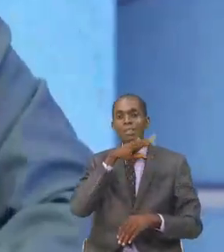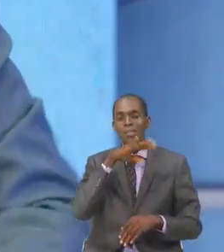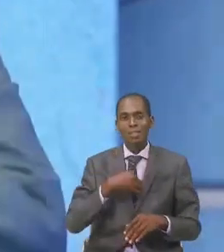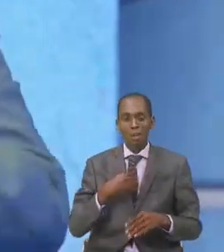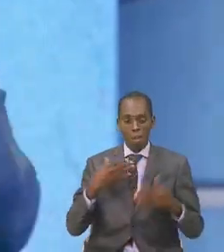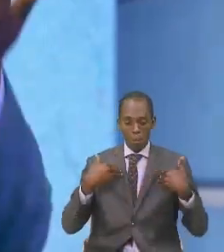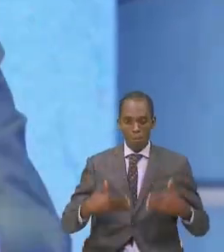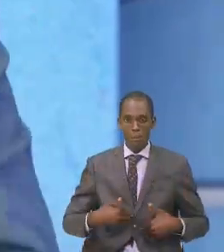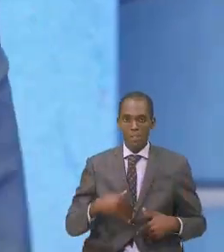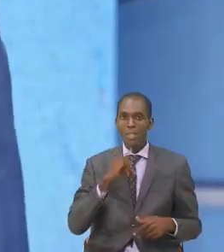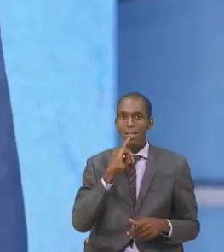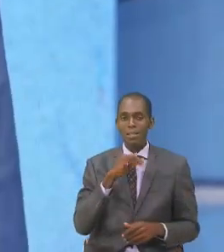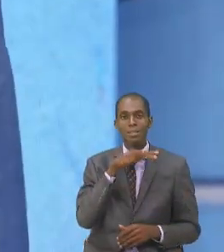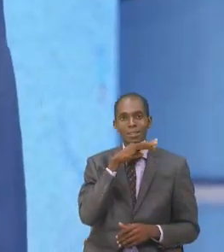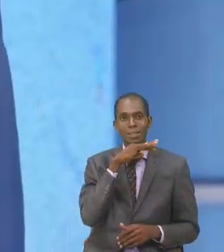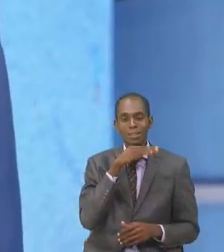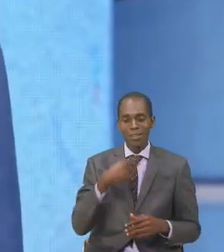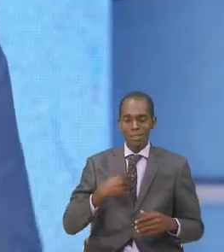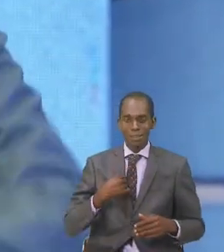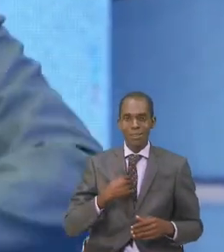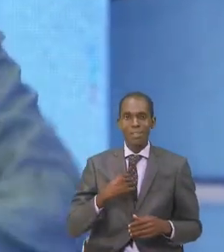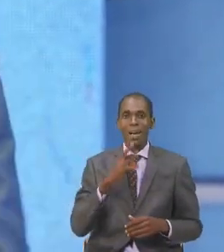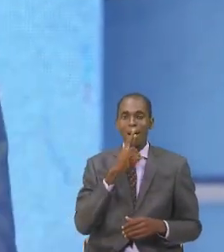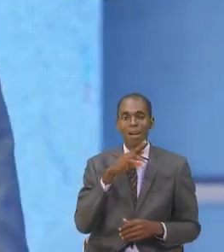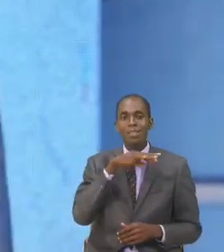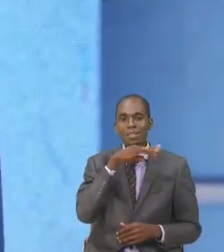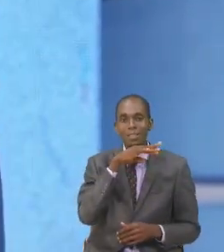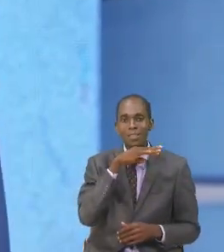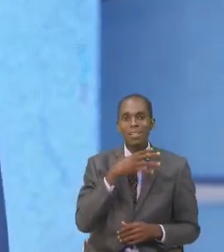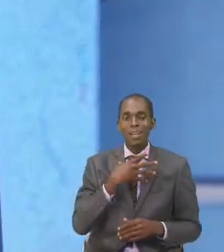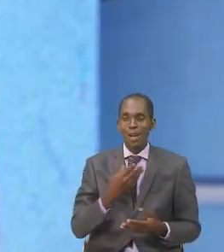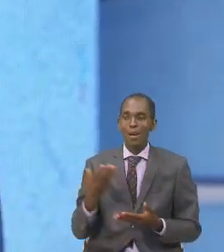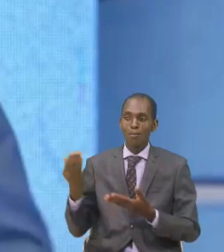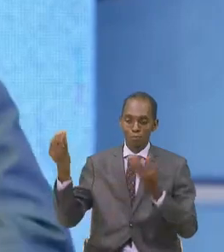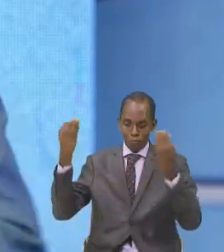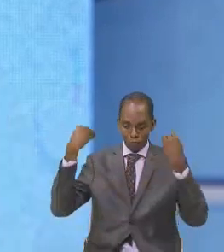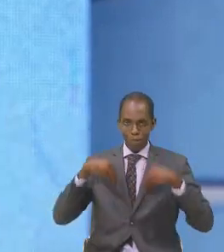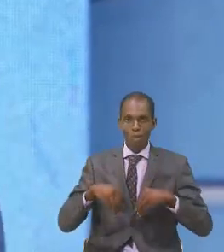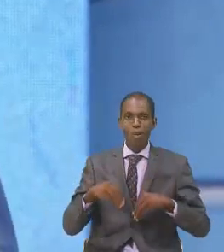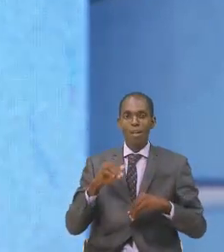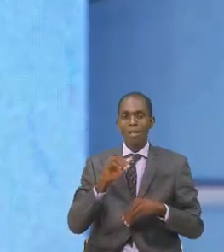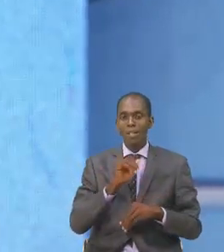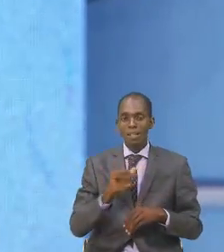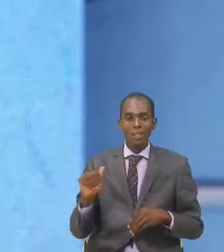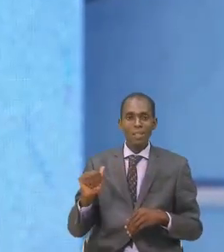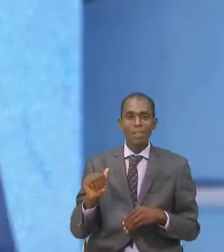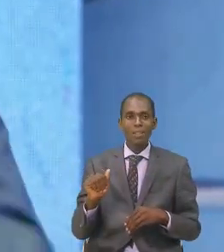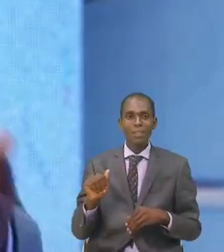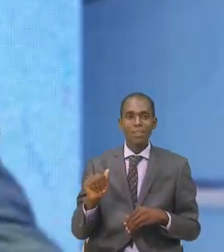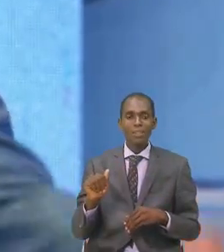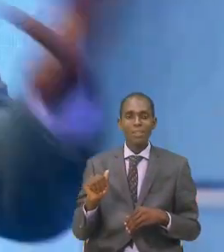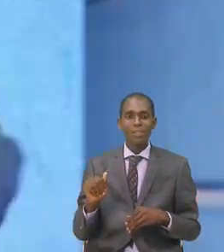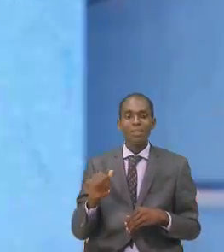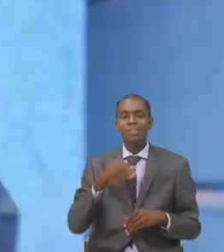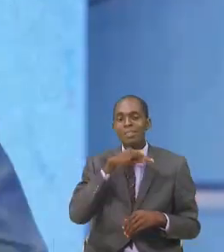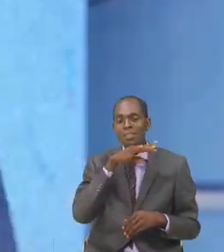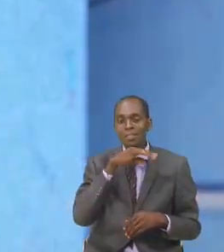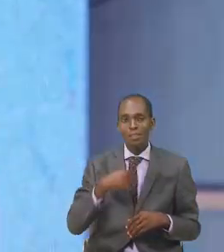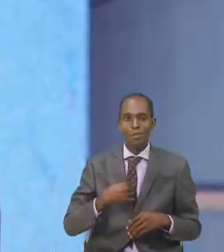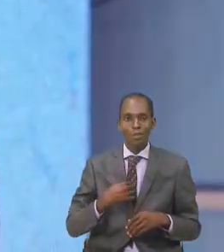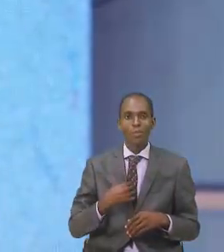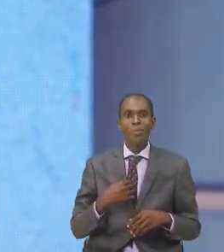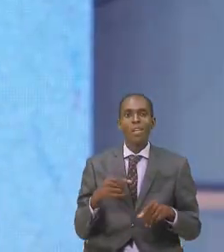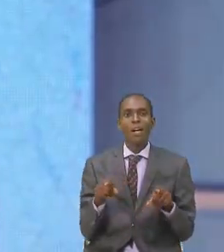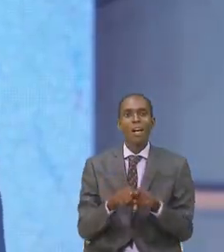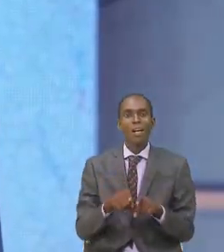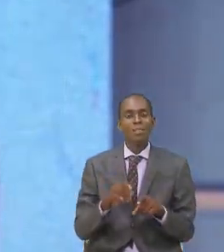puts something on the dirty clothes. The body is dirty, the clothes are dirty, and he puts on the